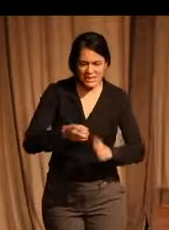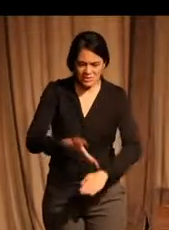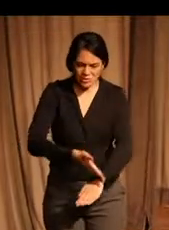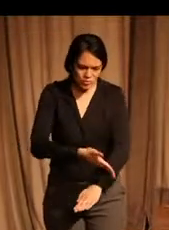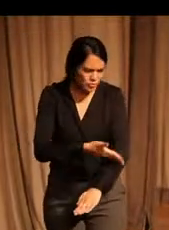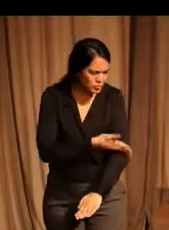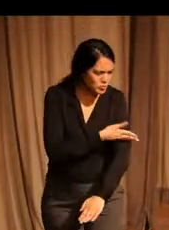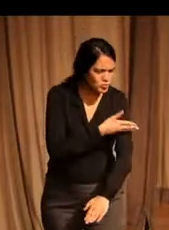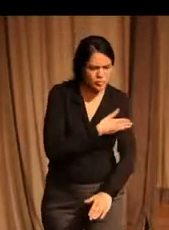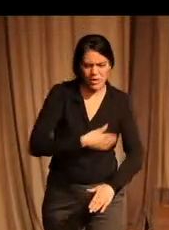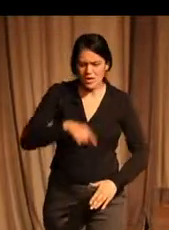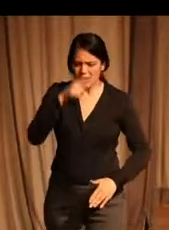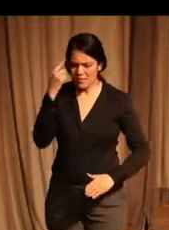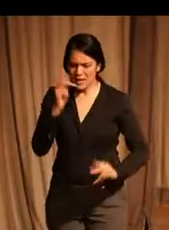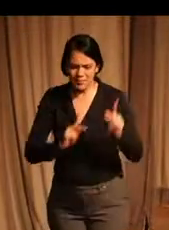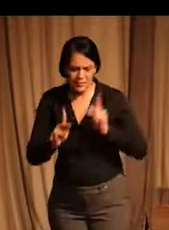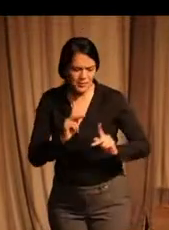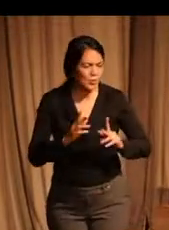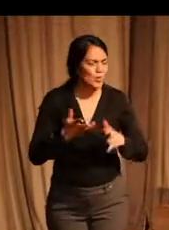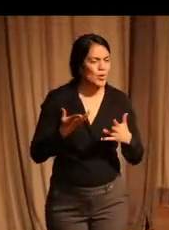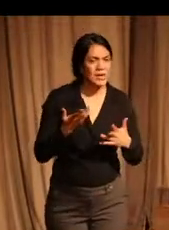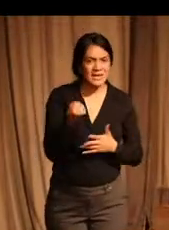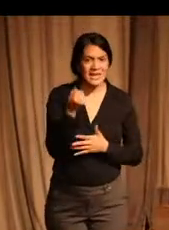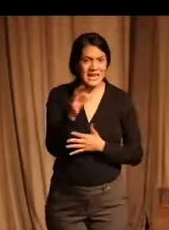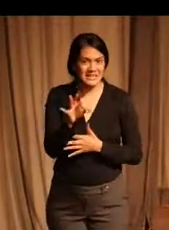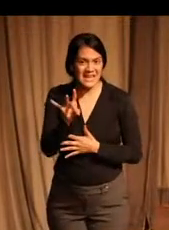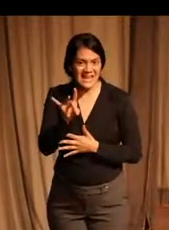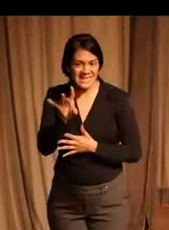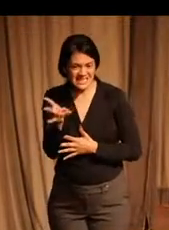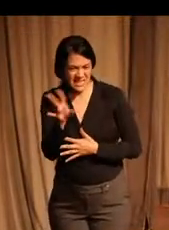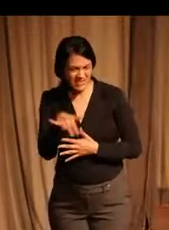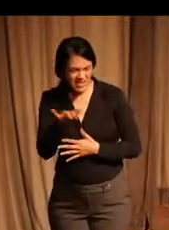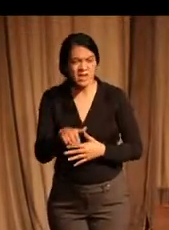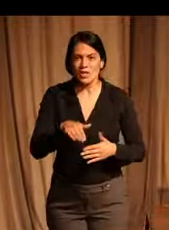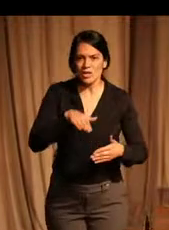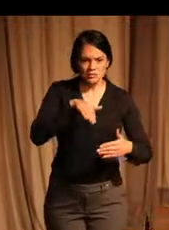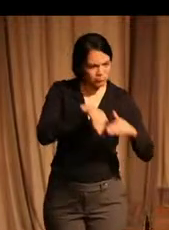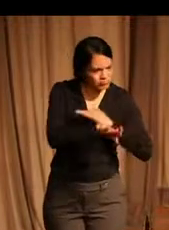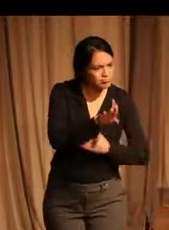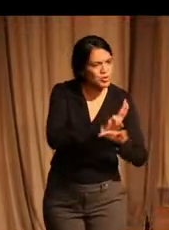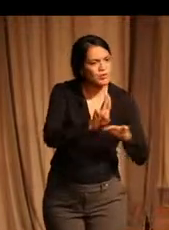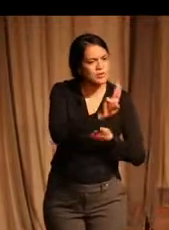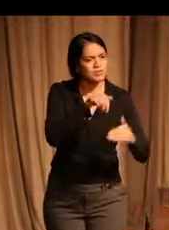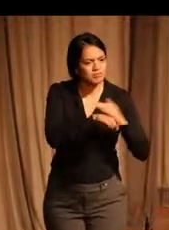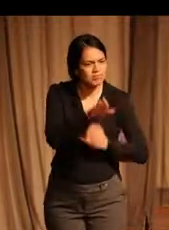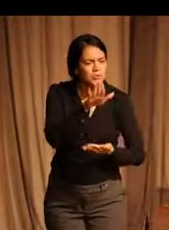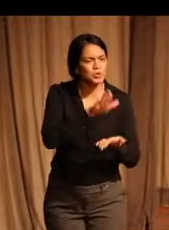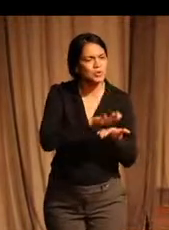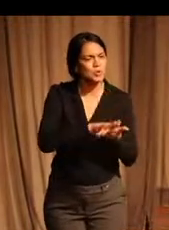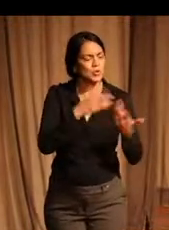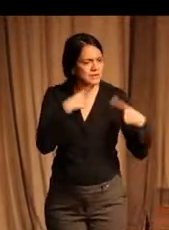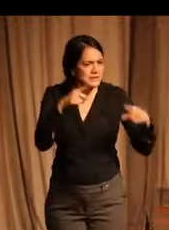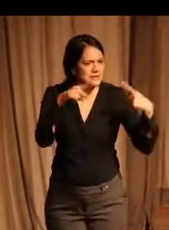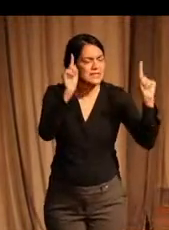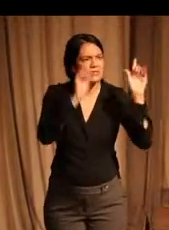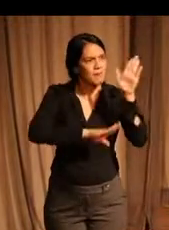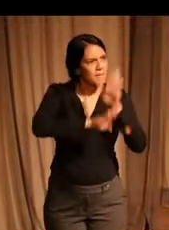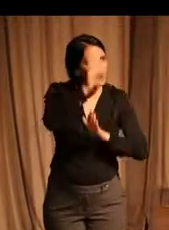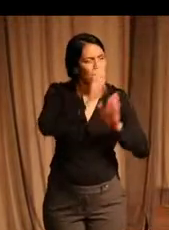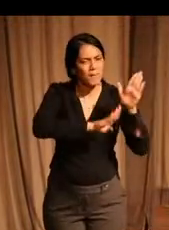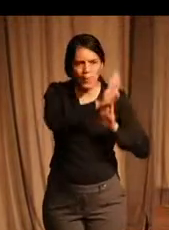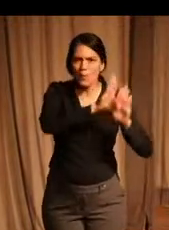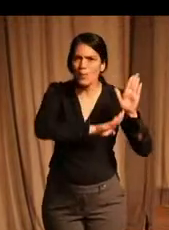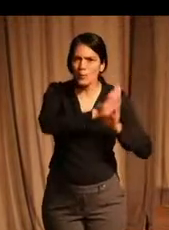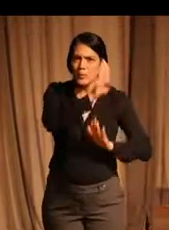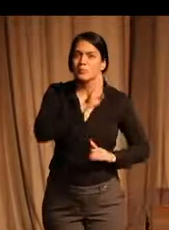in the university and the schools, and, you know, this is in 87. But then there's also, as you brought up, like McDuffie, there's also, the, you know, so much